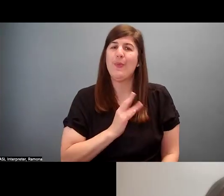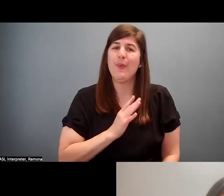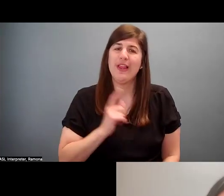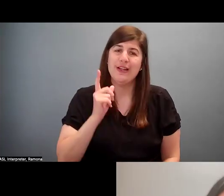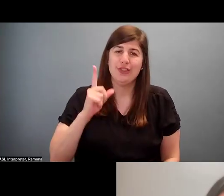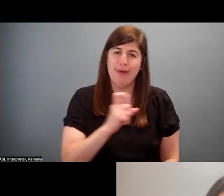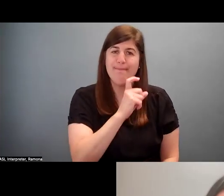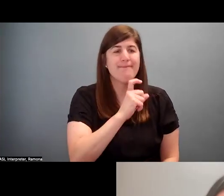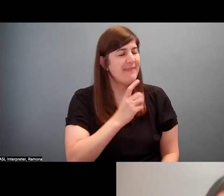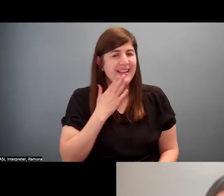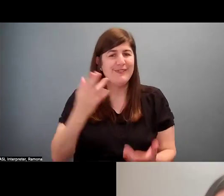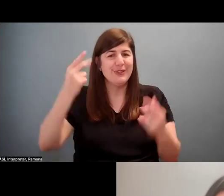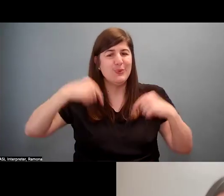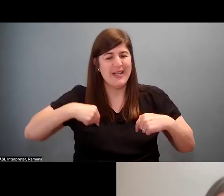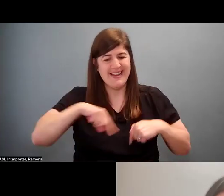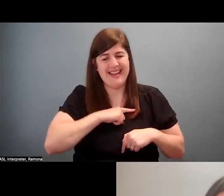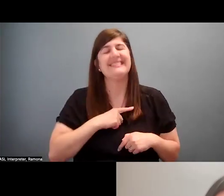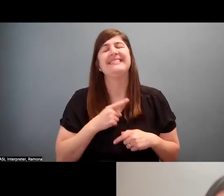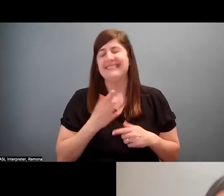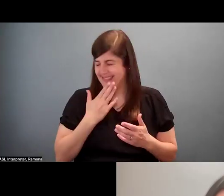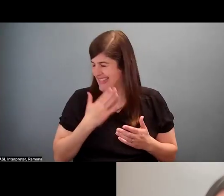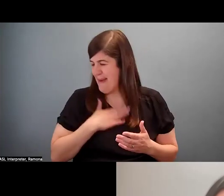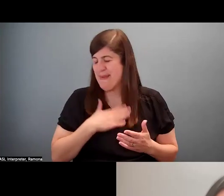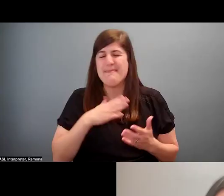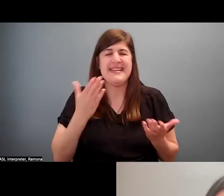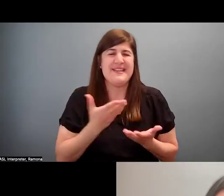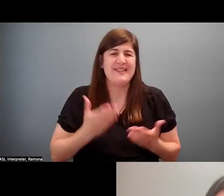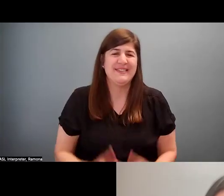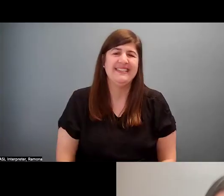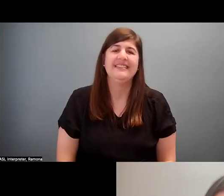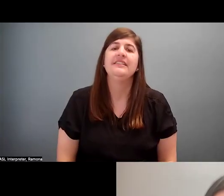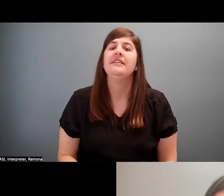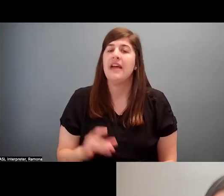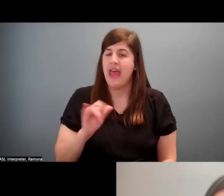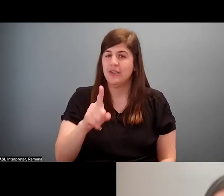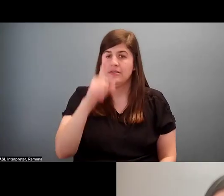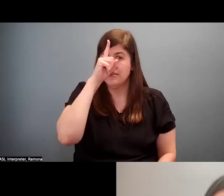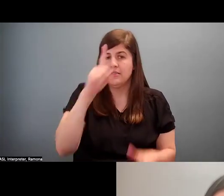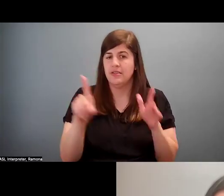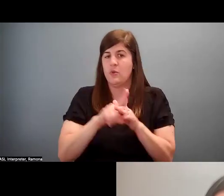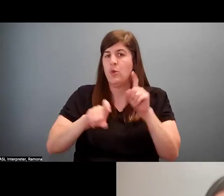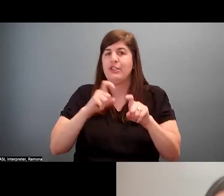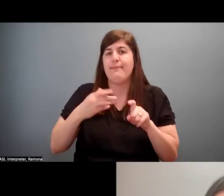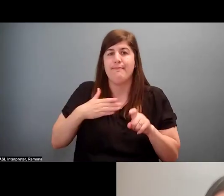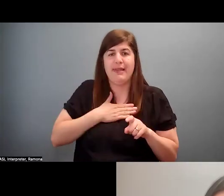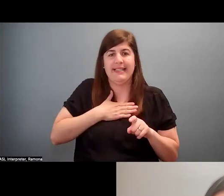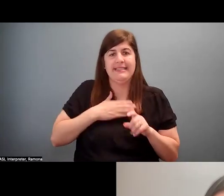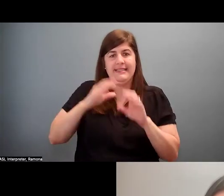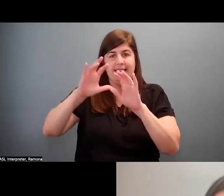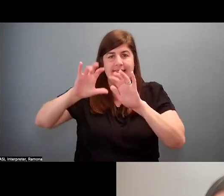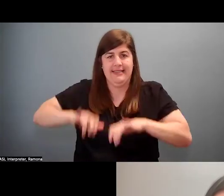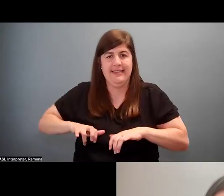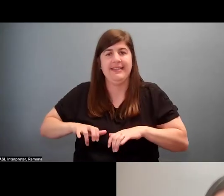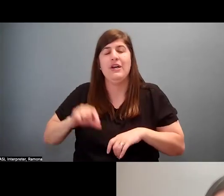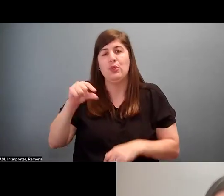us. Of course, happy to be here. Awesome. So everybody, as you have questions, please submit them to the Q&A at the